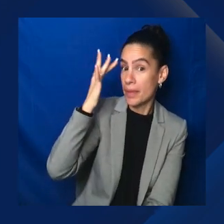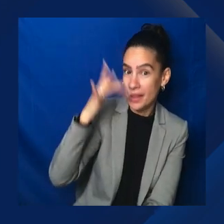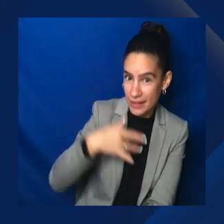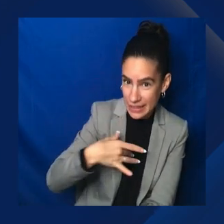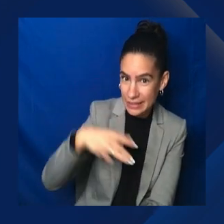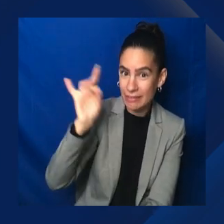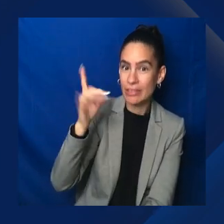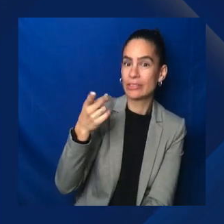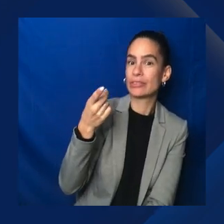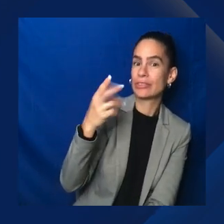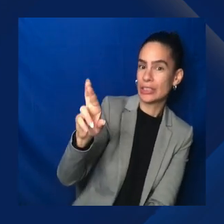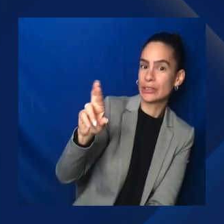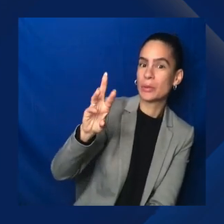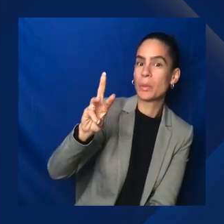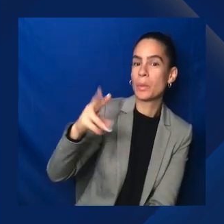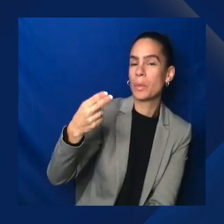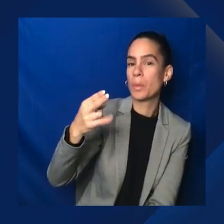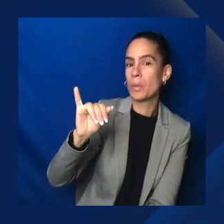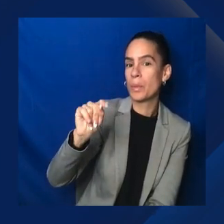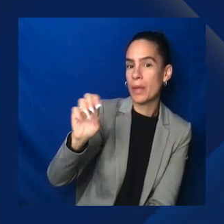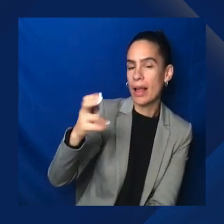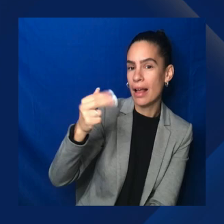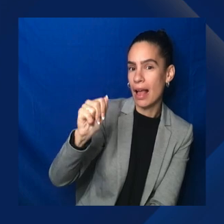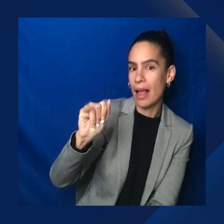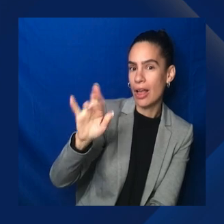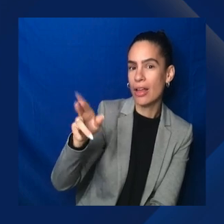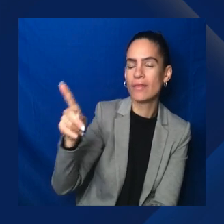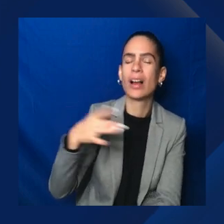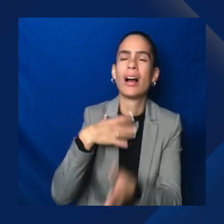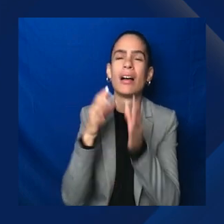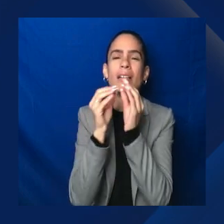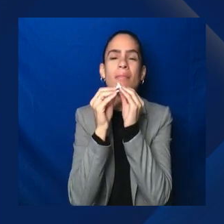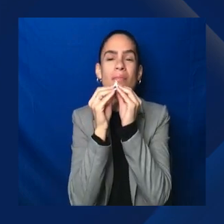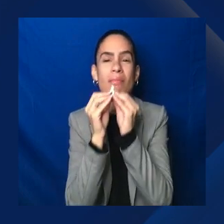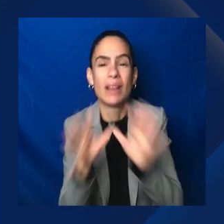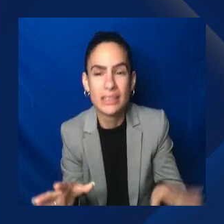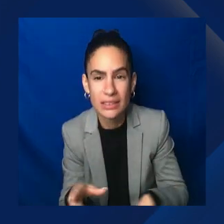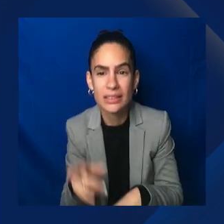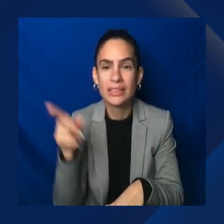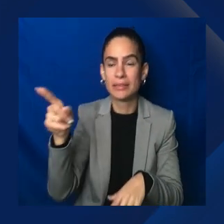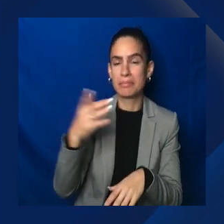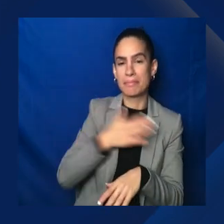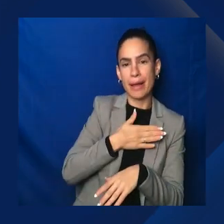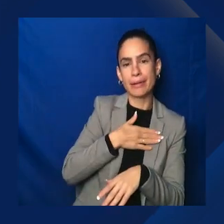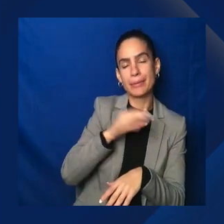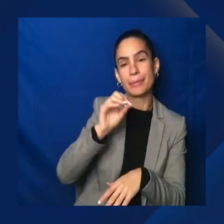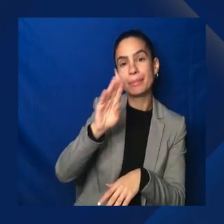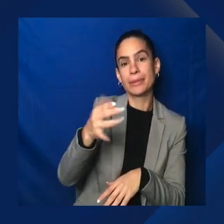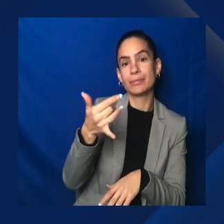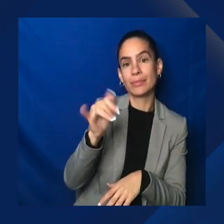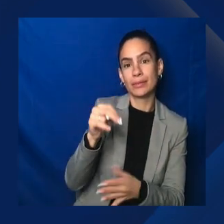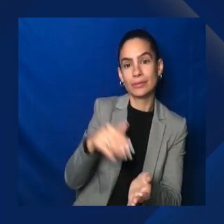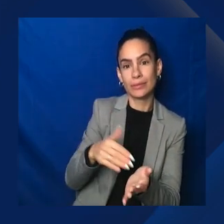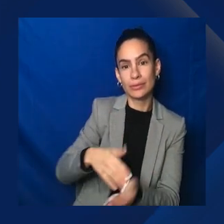blessed that she was my OBGYN. She's likely the